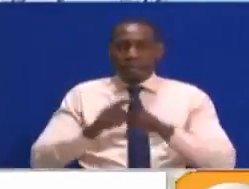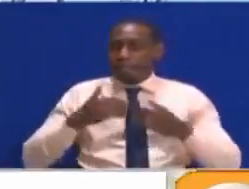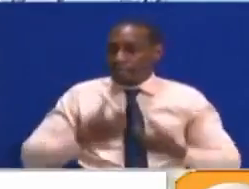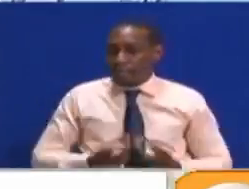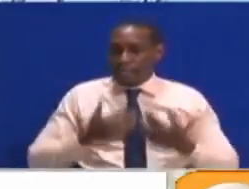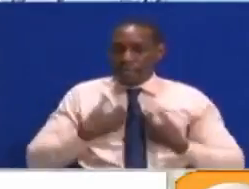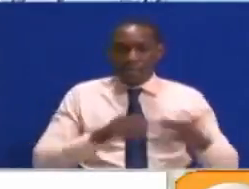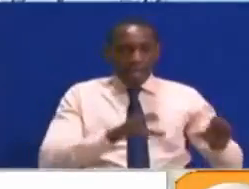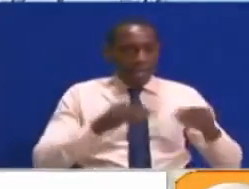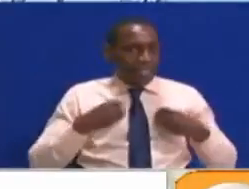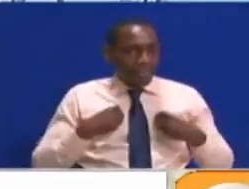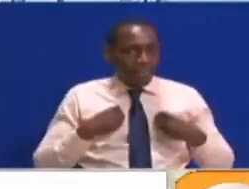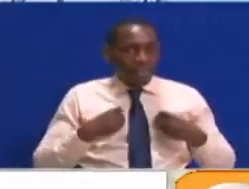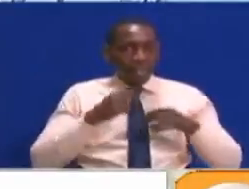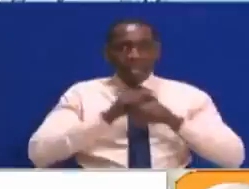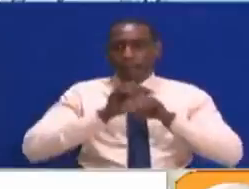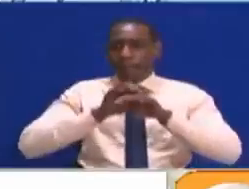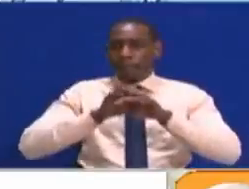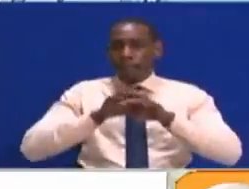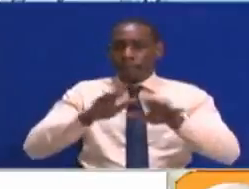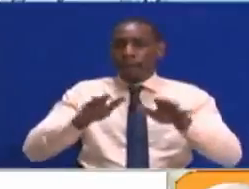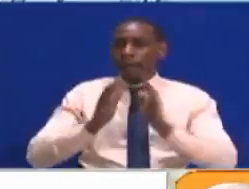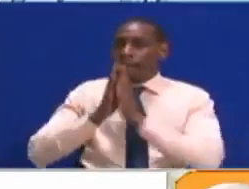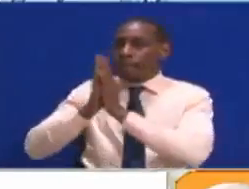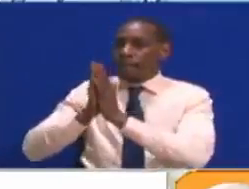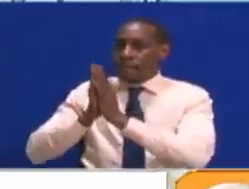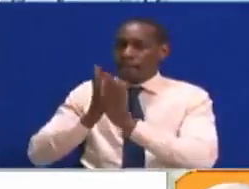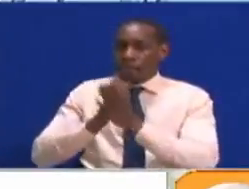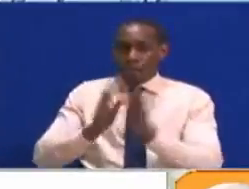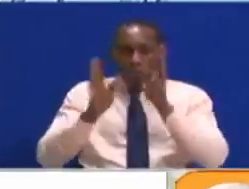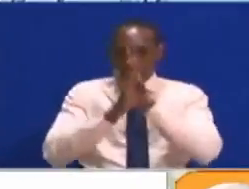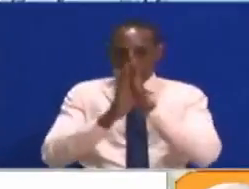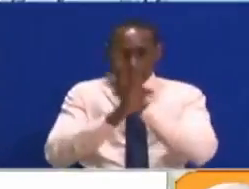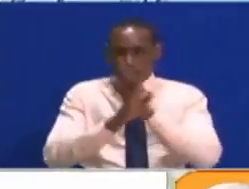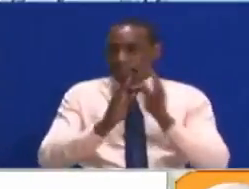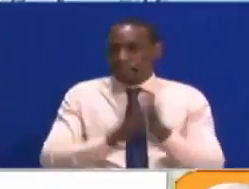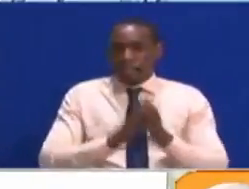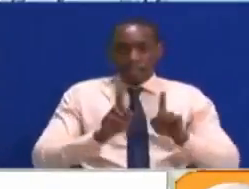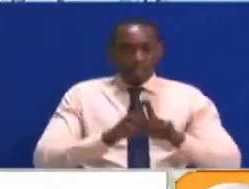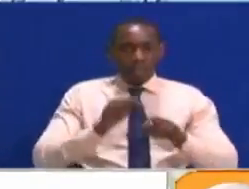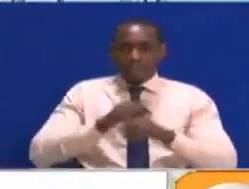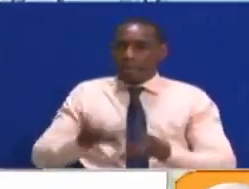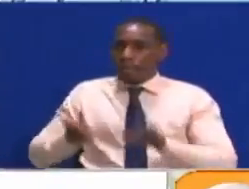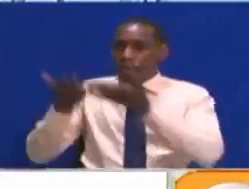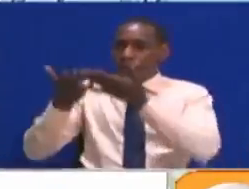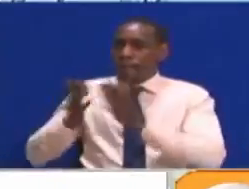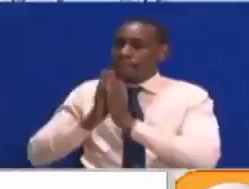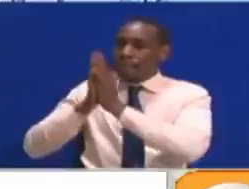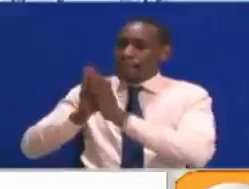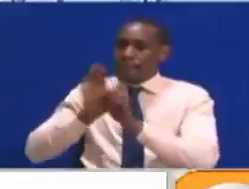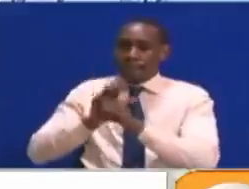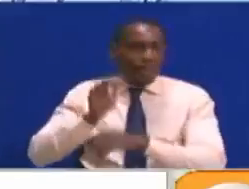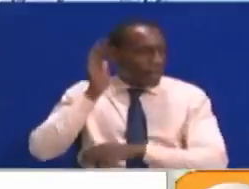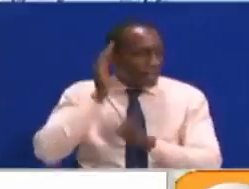of bearing them. When you spread out your hands in prayer, I hide my eyes from you. Even when you offer many prayers, I'm